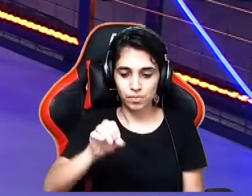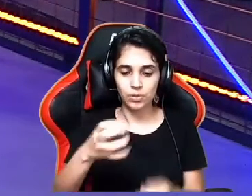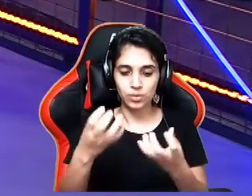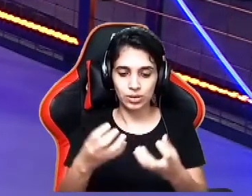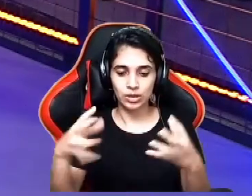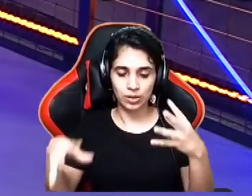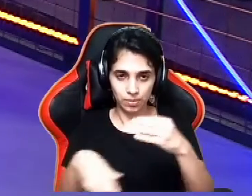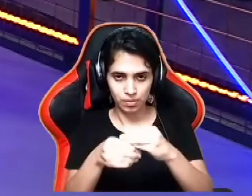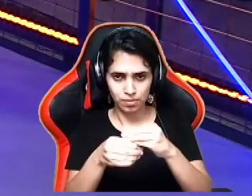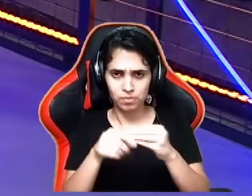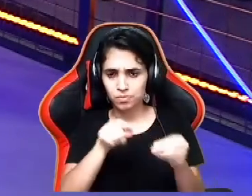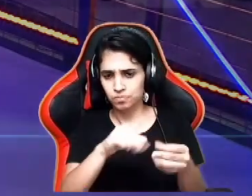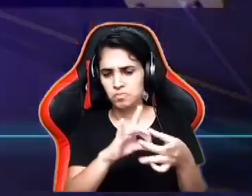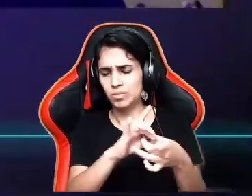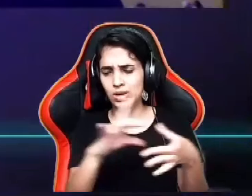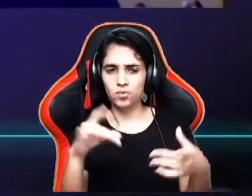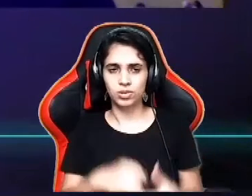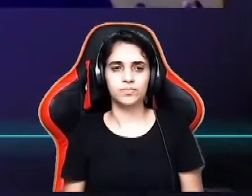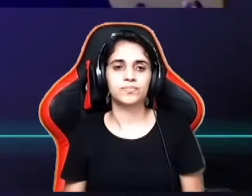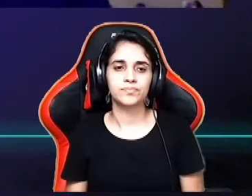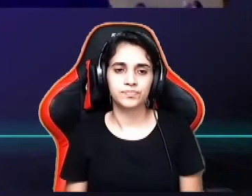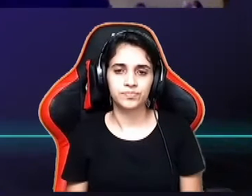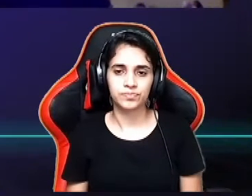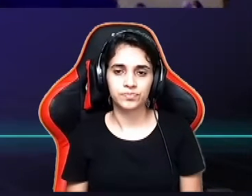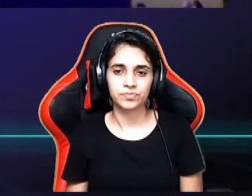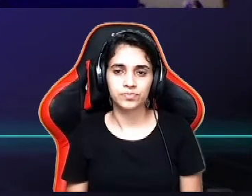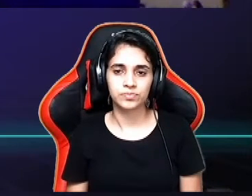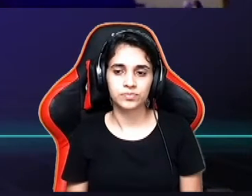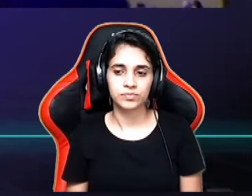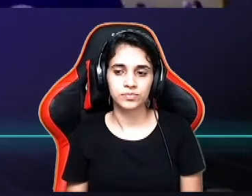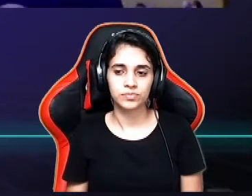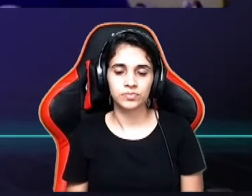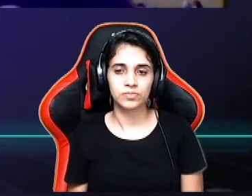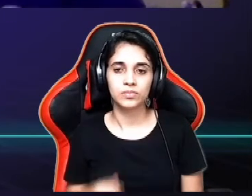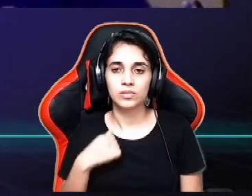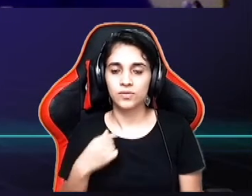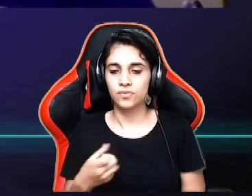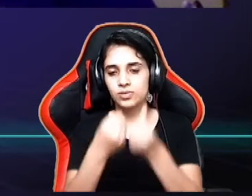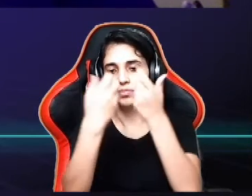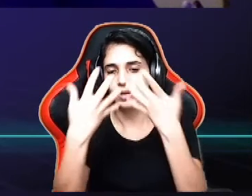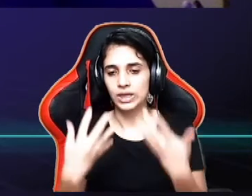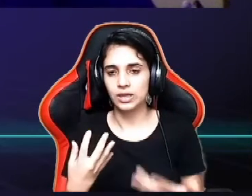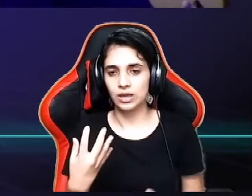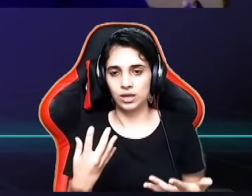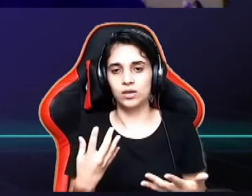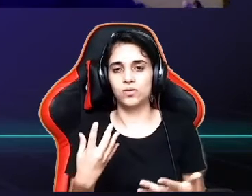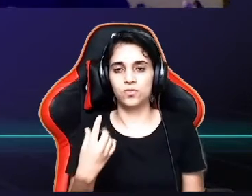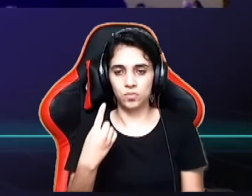if you wanna, chime in, feel free. I'm gonna bring a case,